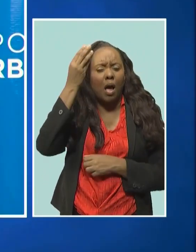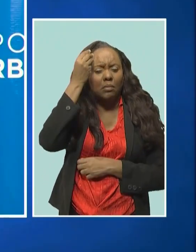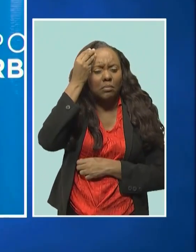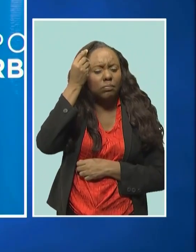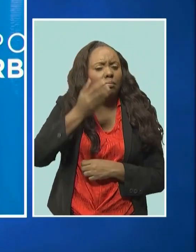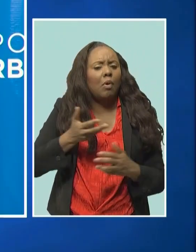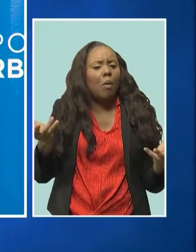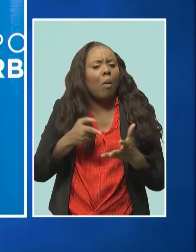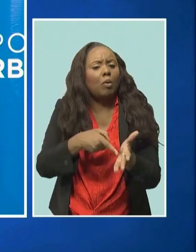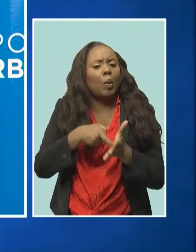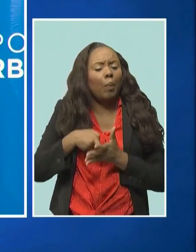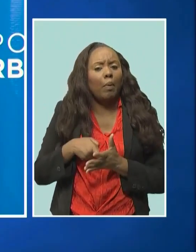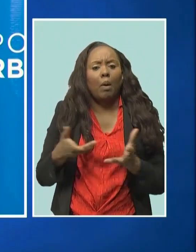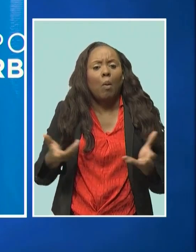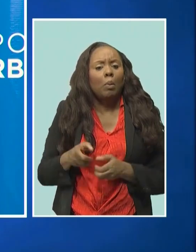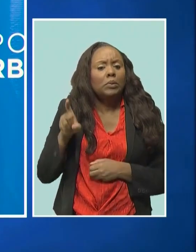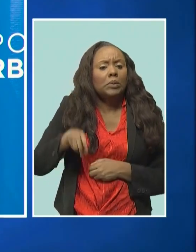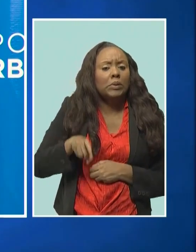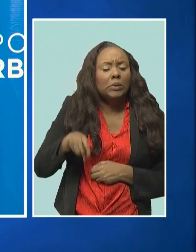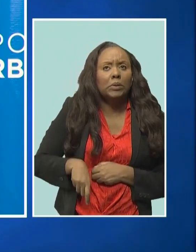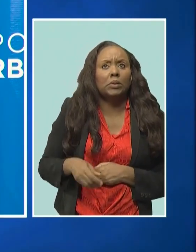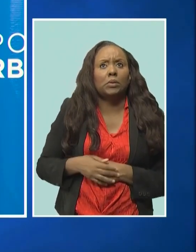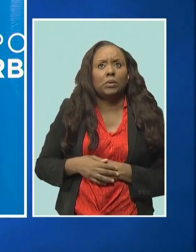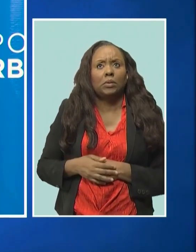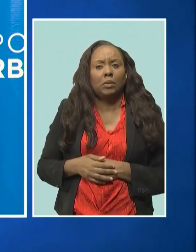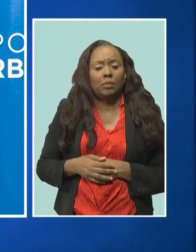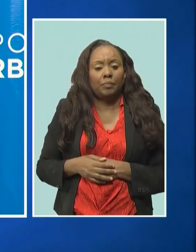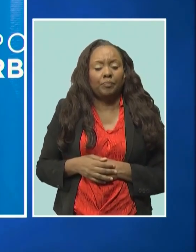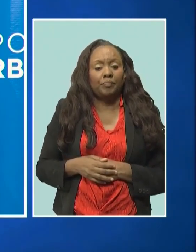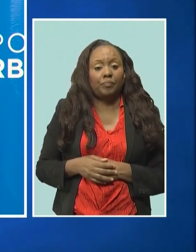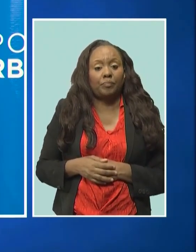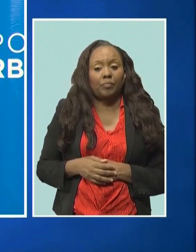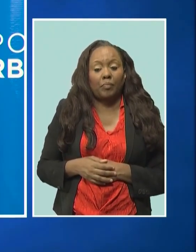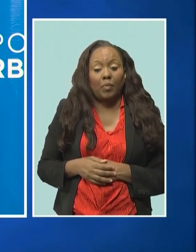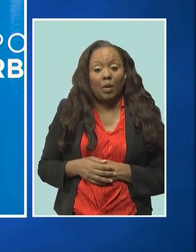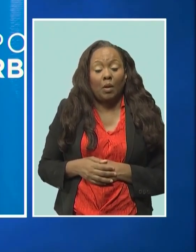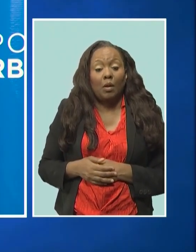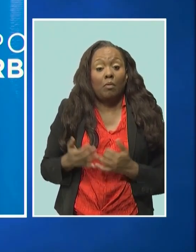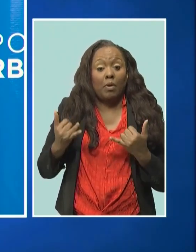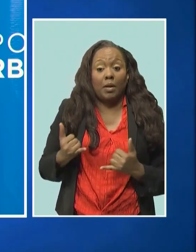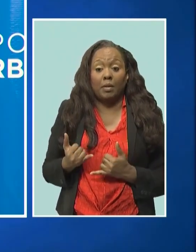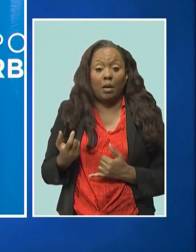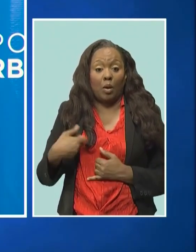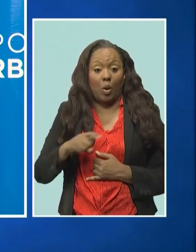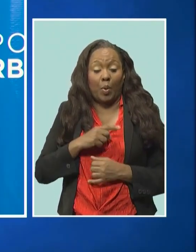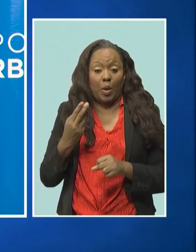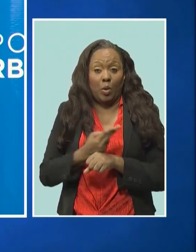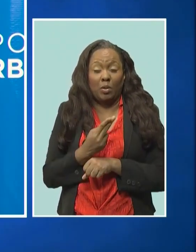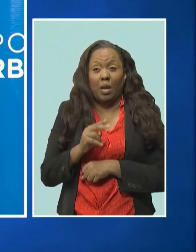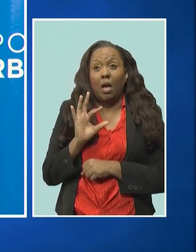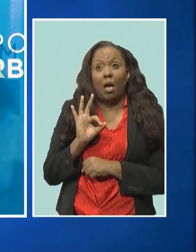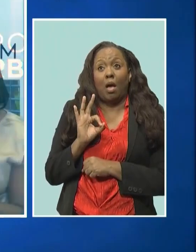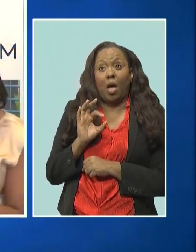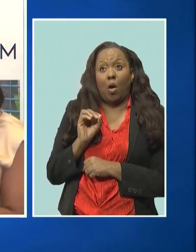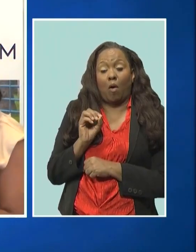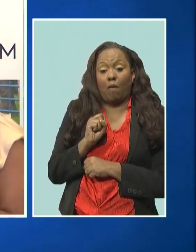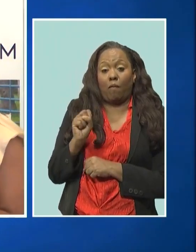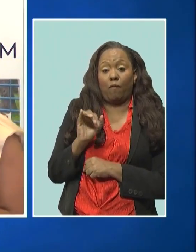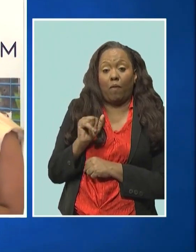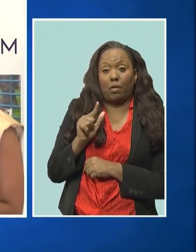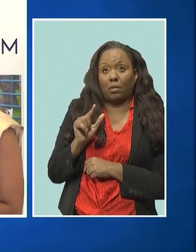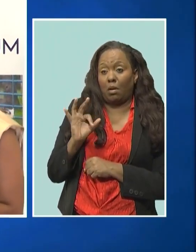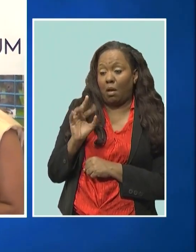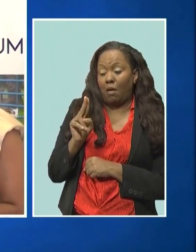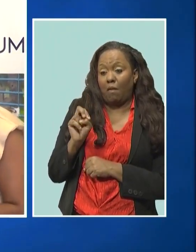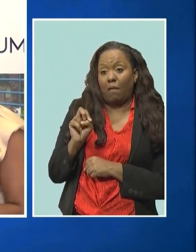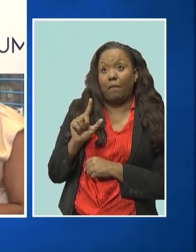required of us to be able to have that full conversation. The transition from fossil fuels is an important part of the conversation. And before